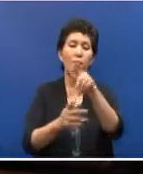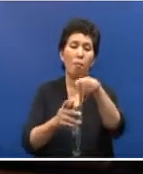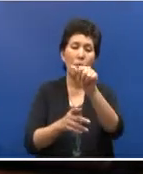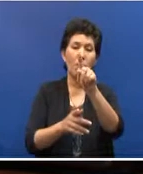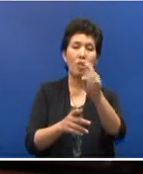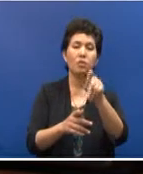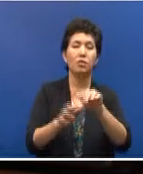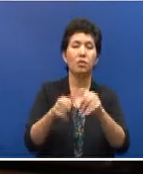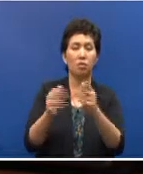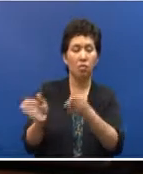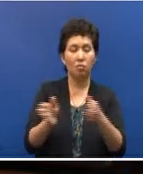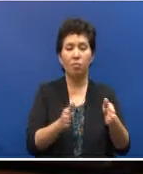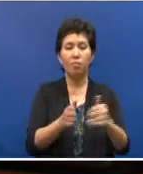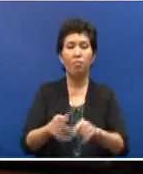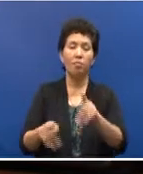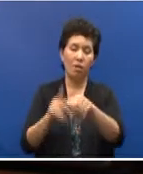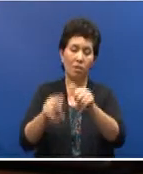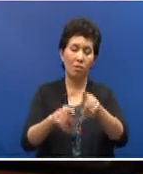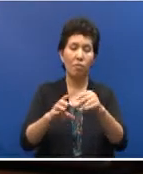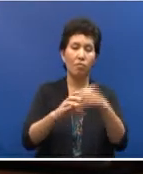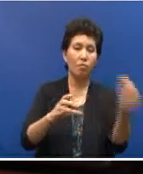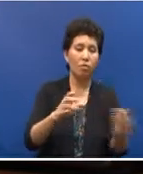populations. Okay, for example,